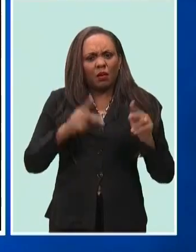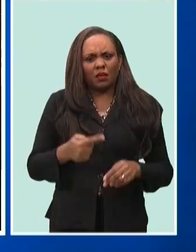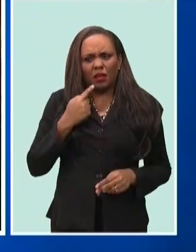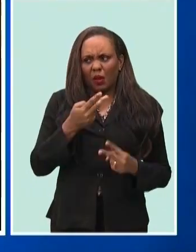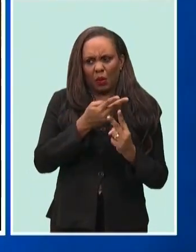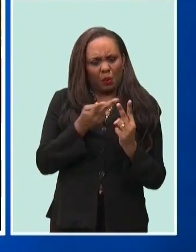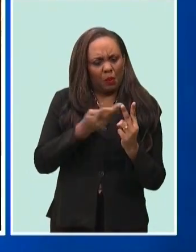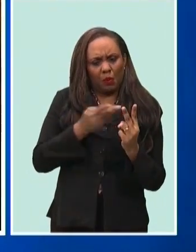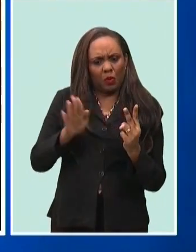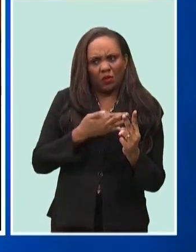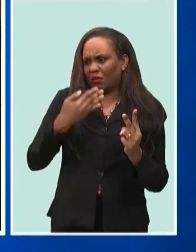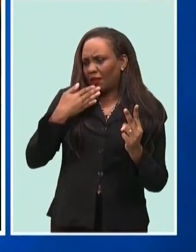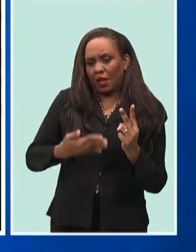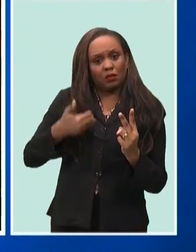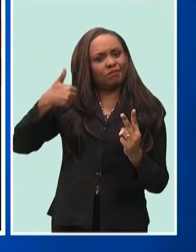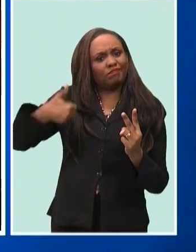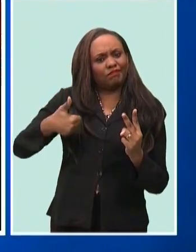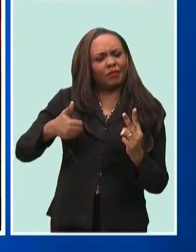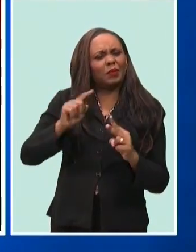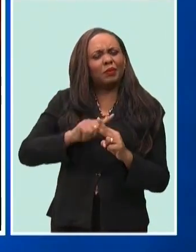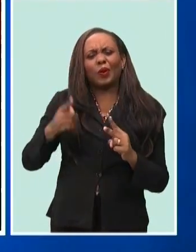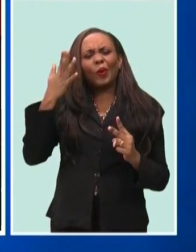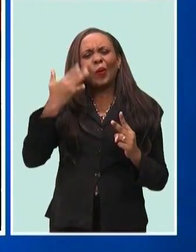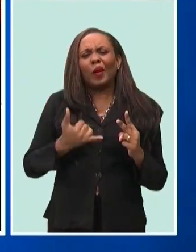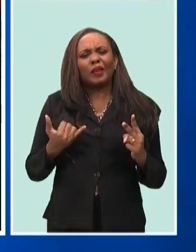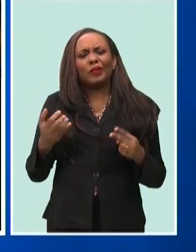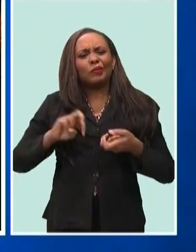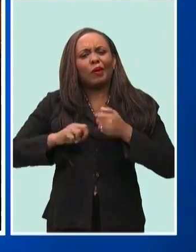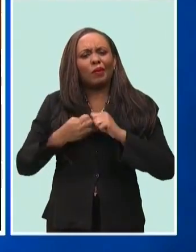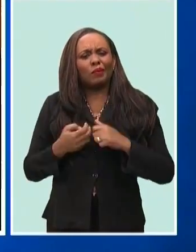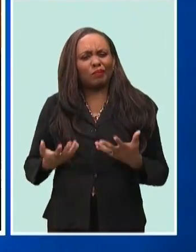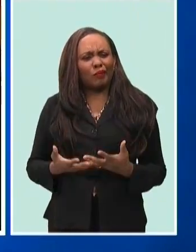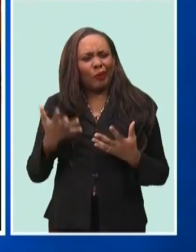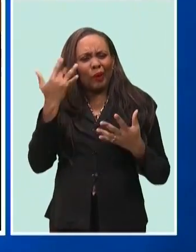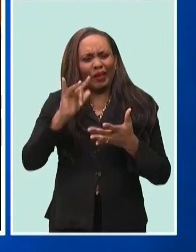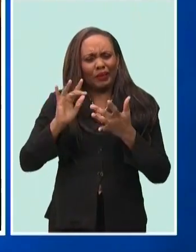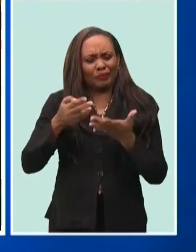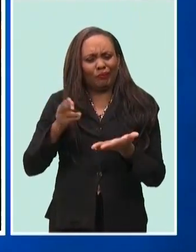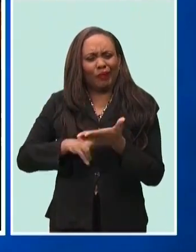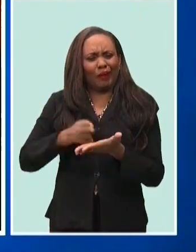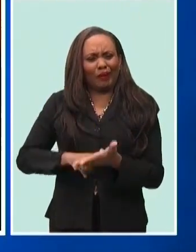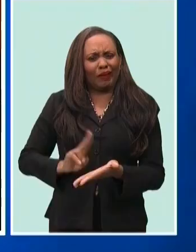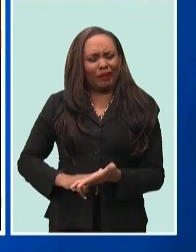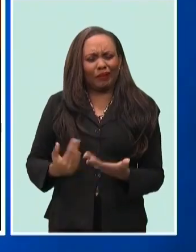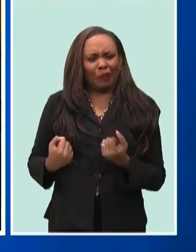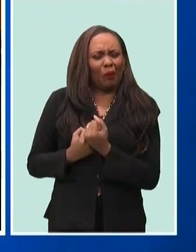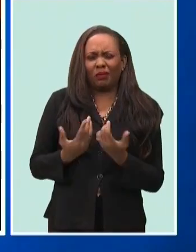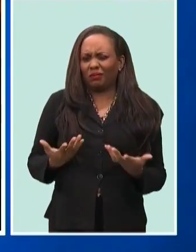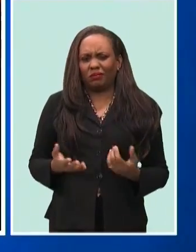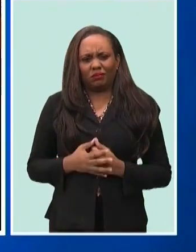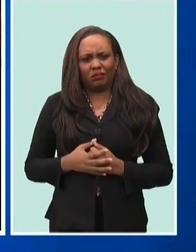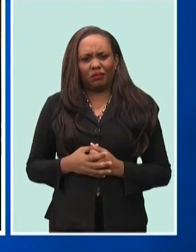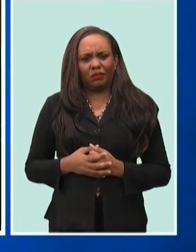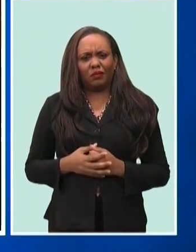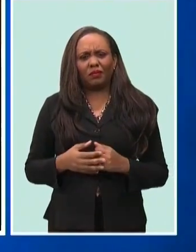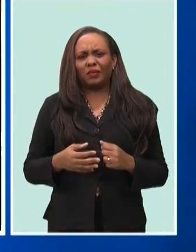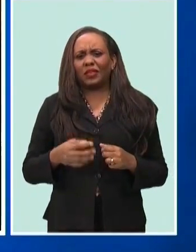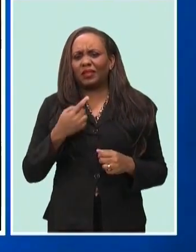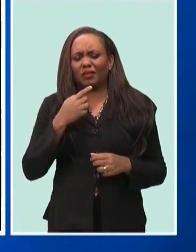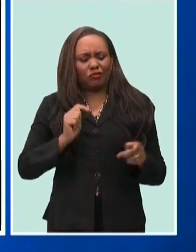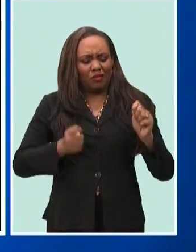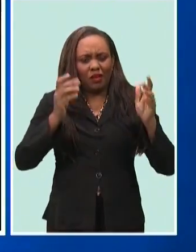there are more important things to raise a fuss for and doesn't see the need for a petition. Corey Taylor agrees, saying Trinidadians need to